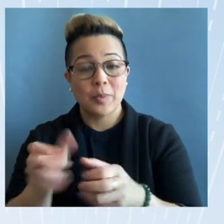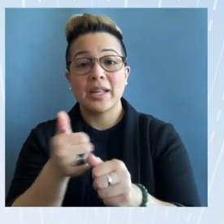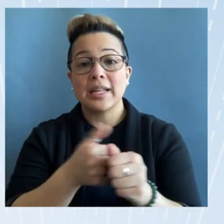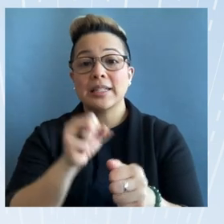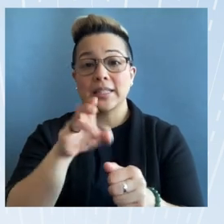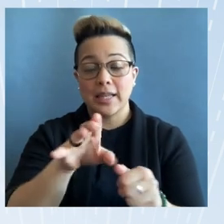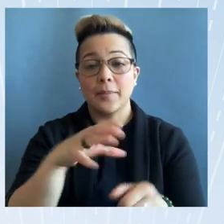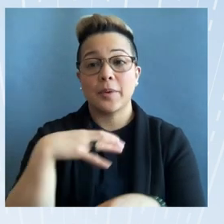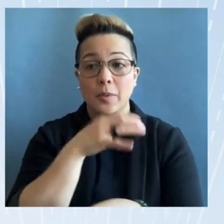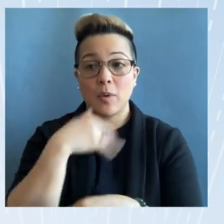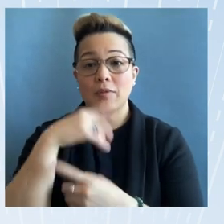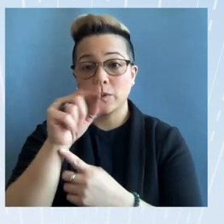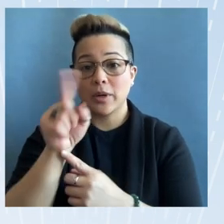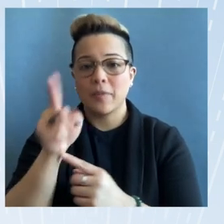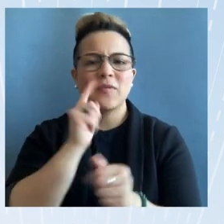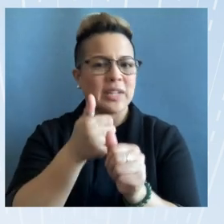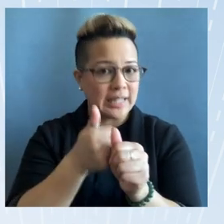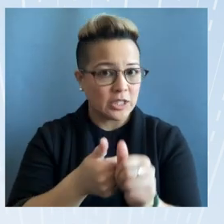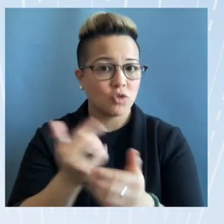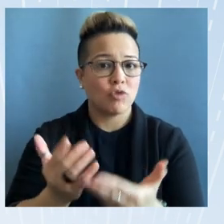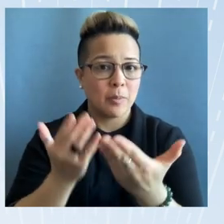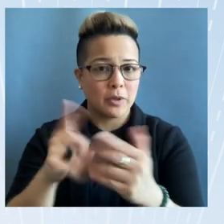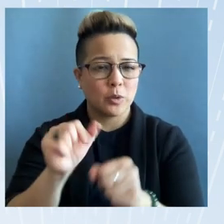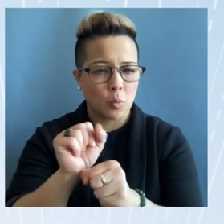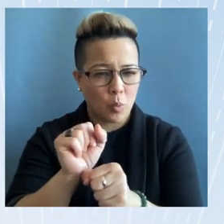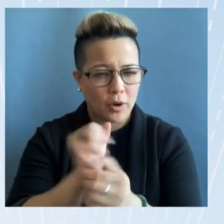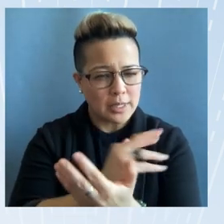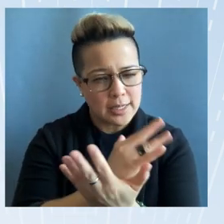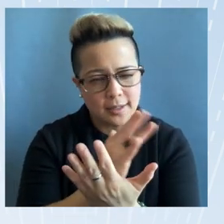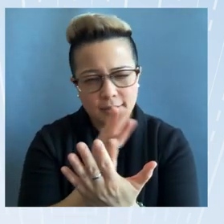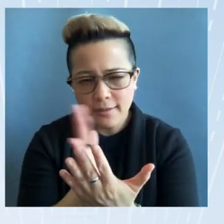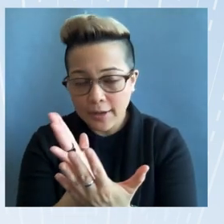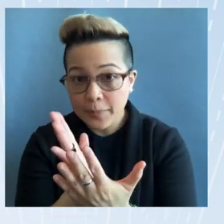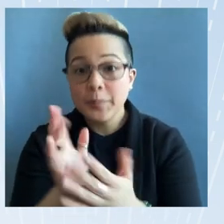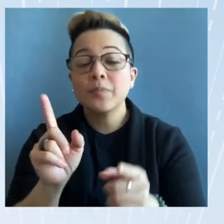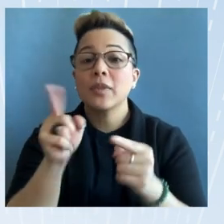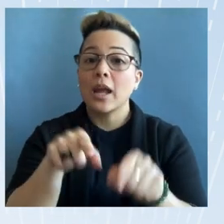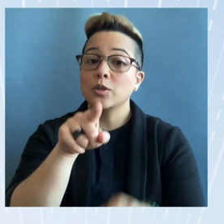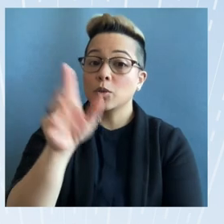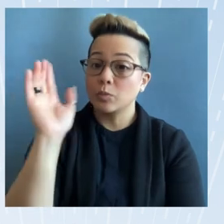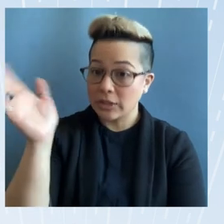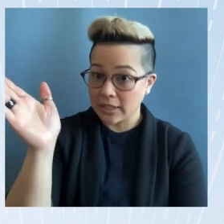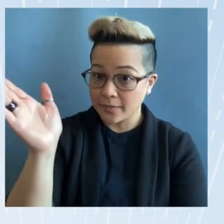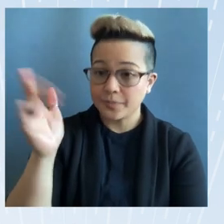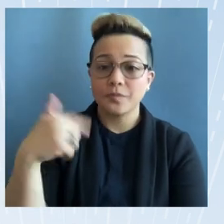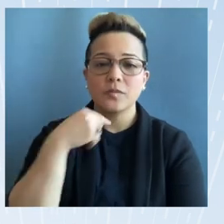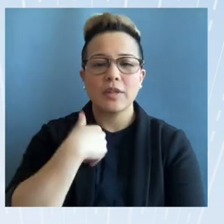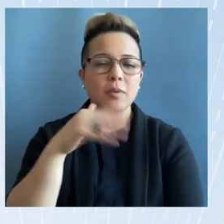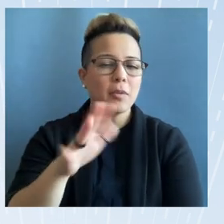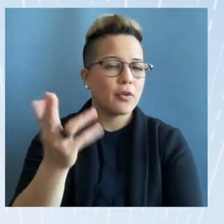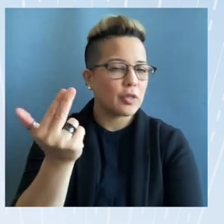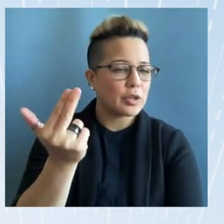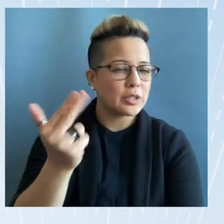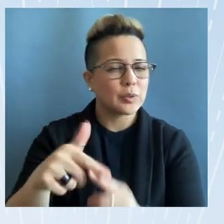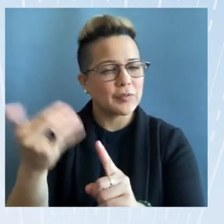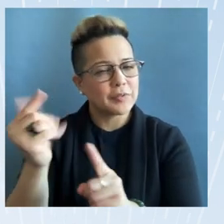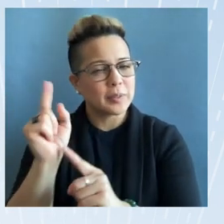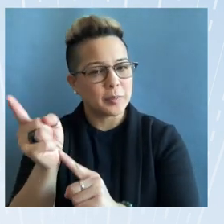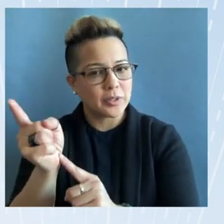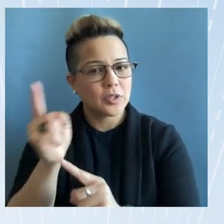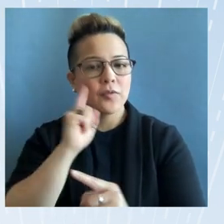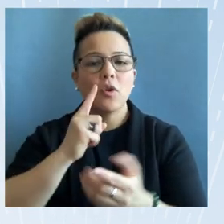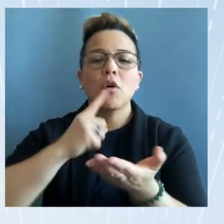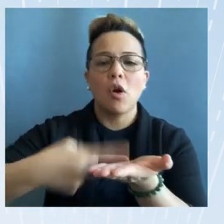20 minutes per recommendation to work through. So as you present, then we'll have about 13 to 15 minutes for a